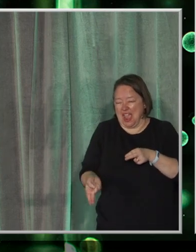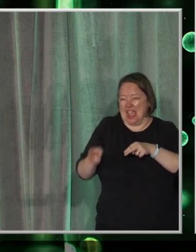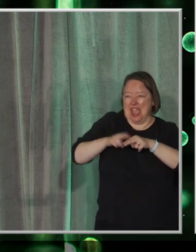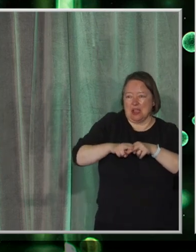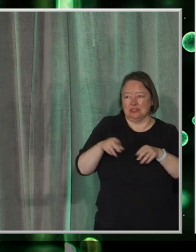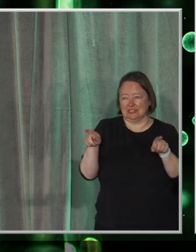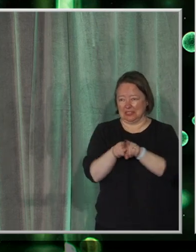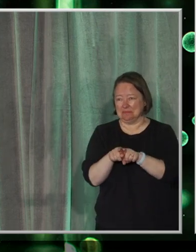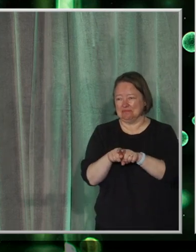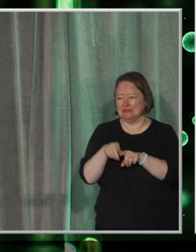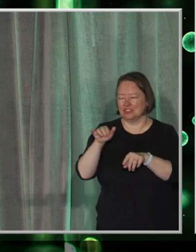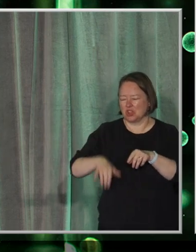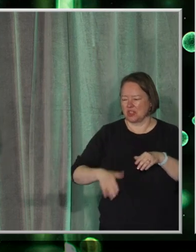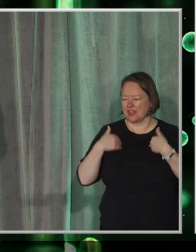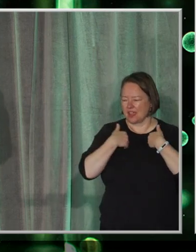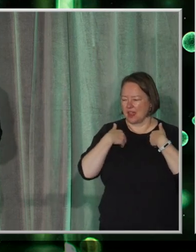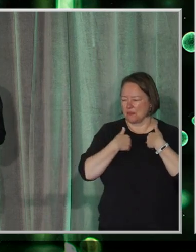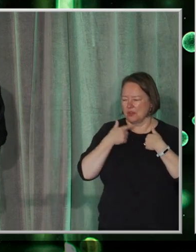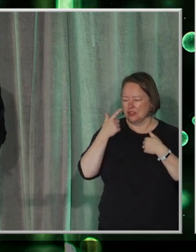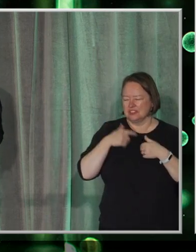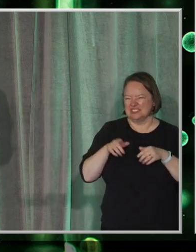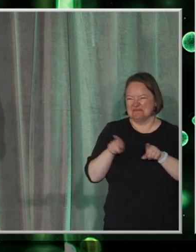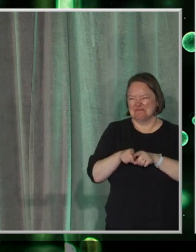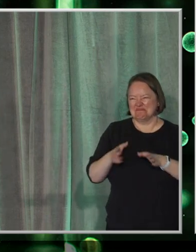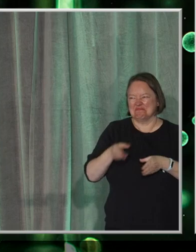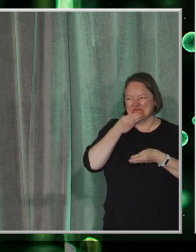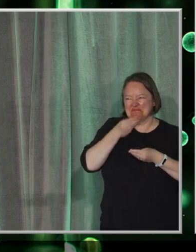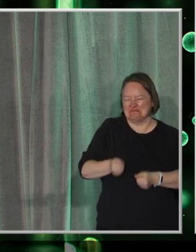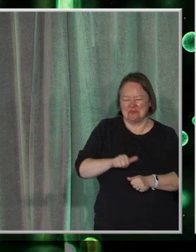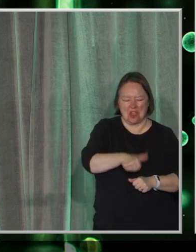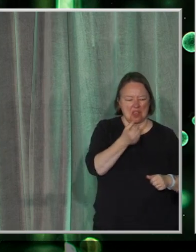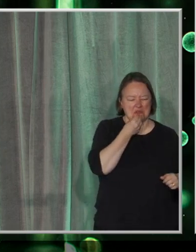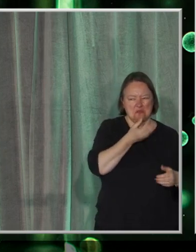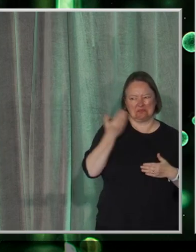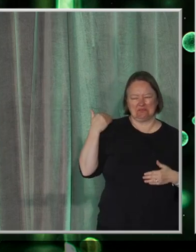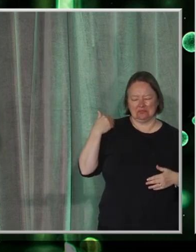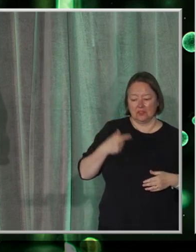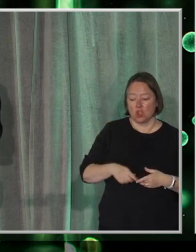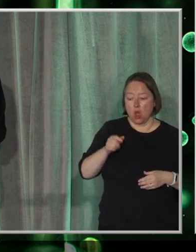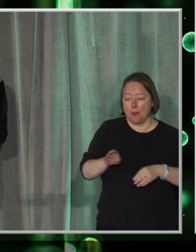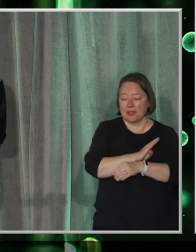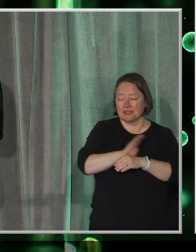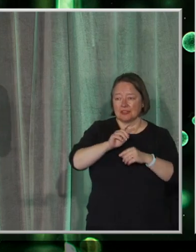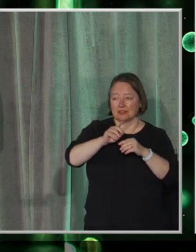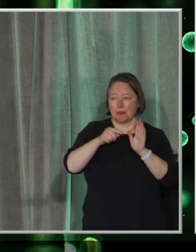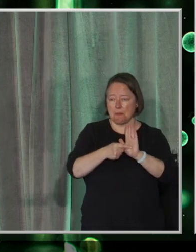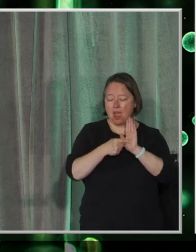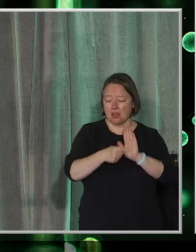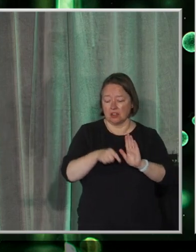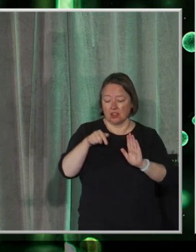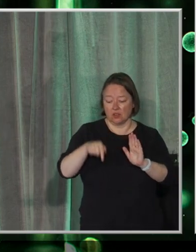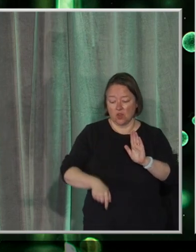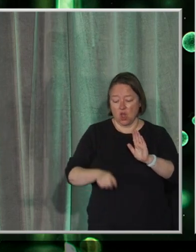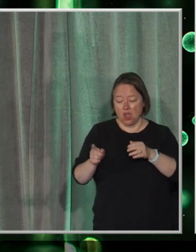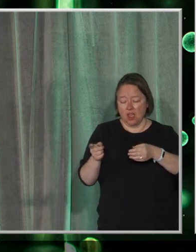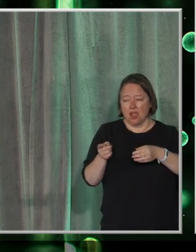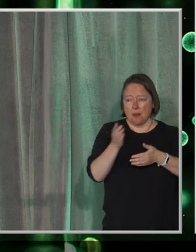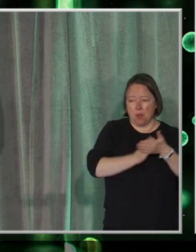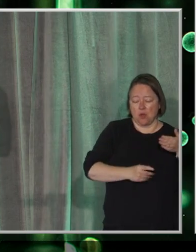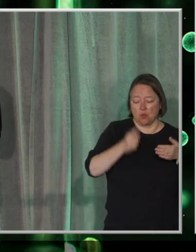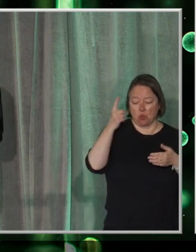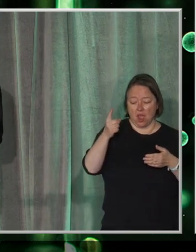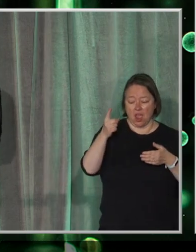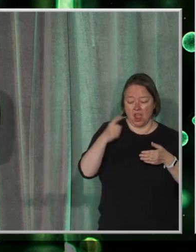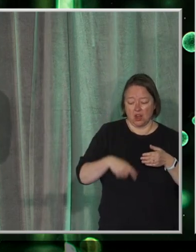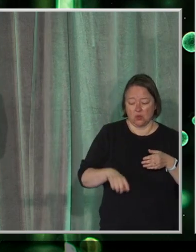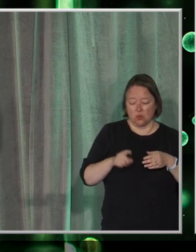impact the animal in the same way and in the same manner. So to our business model, let's first talk about the production. We will have